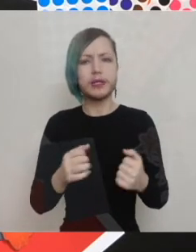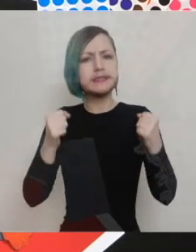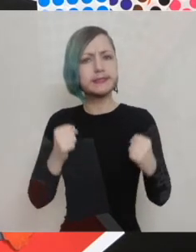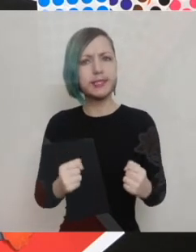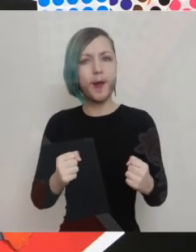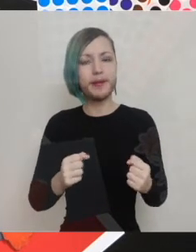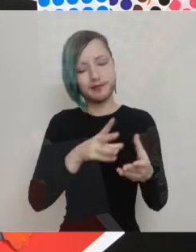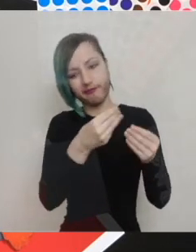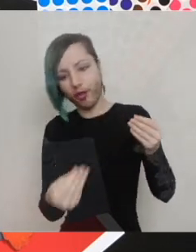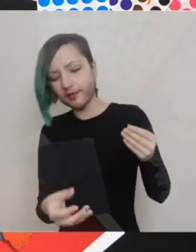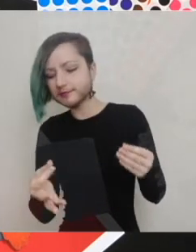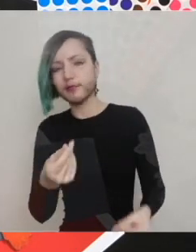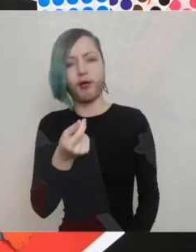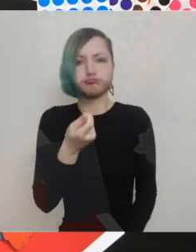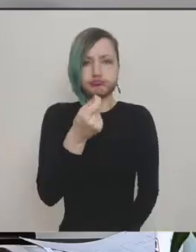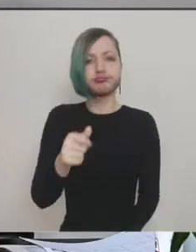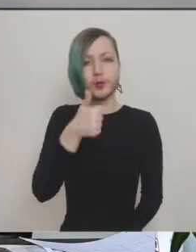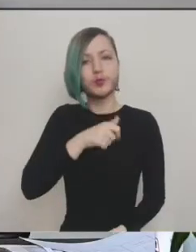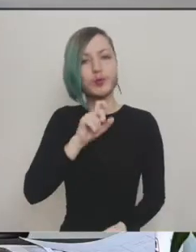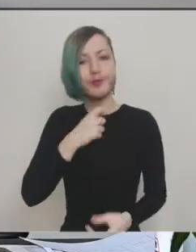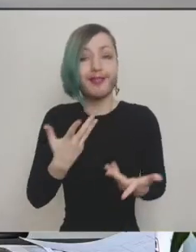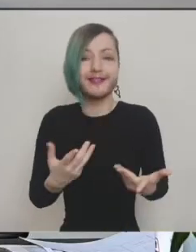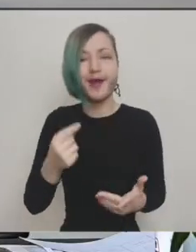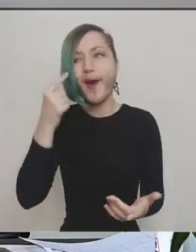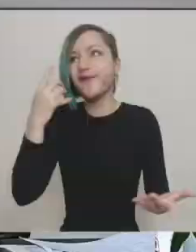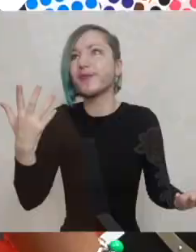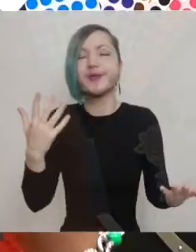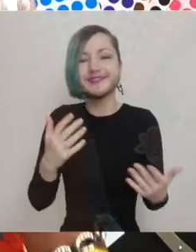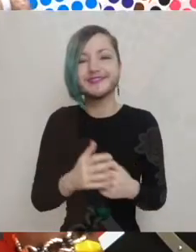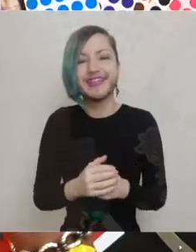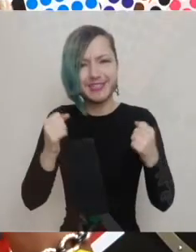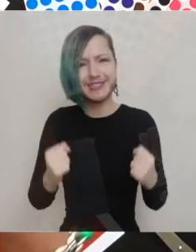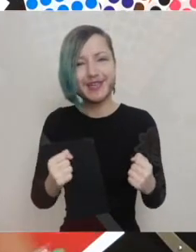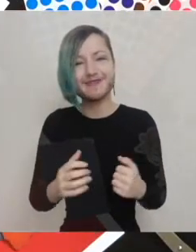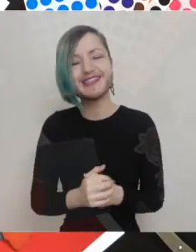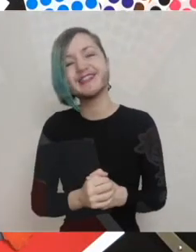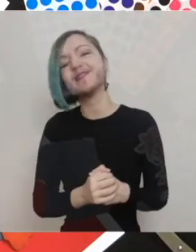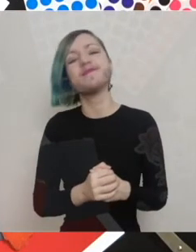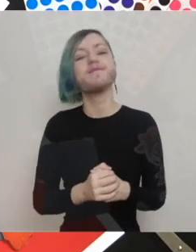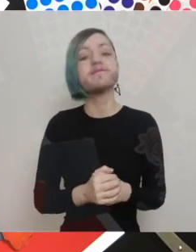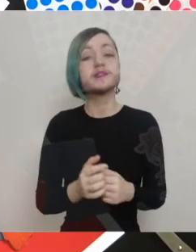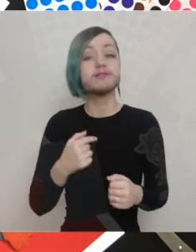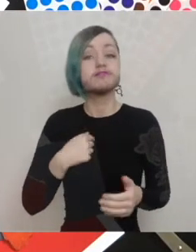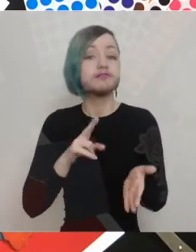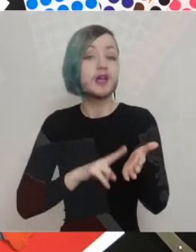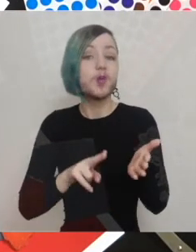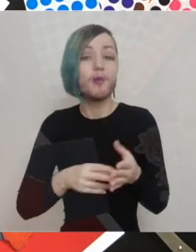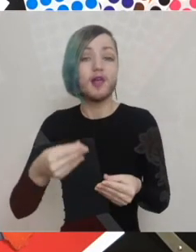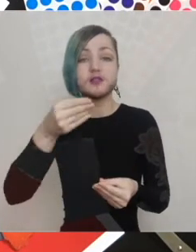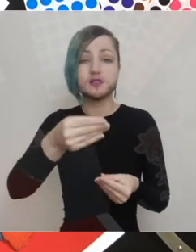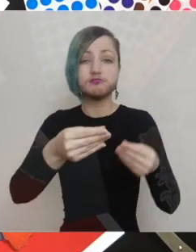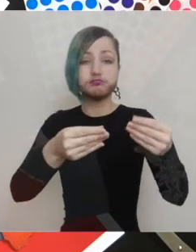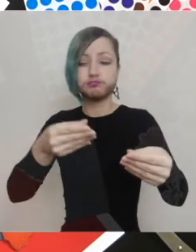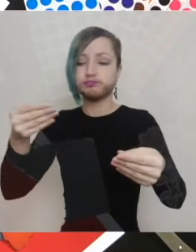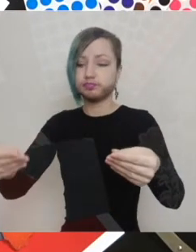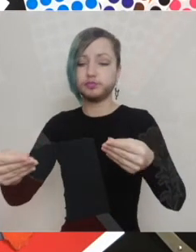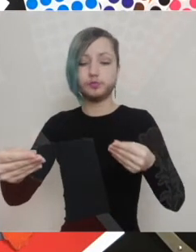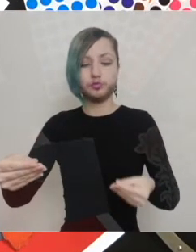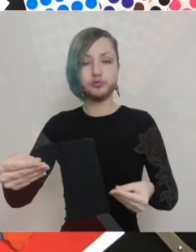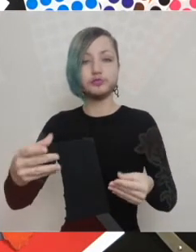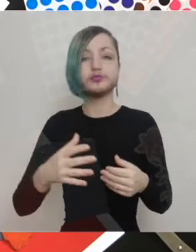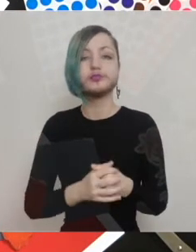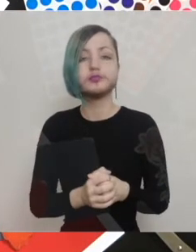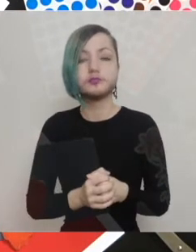just fallen out here. So let's use determined. It's obviously meant to be. What I tend to do is just lay everything out. So I don't